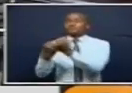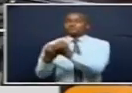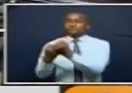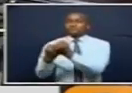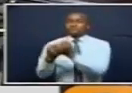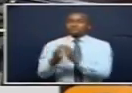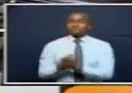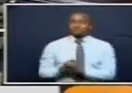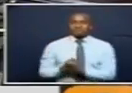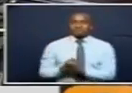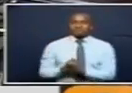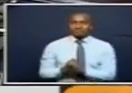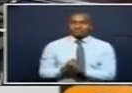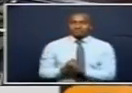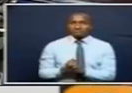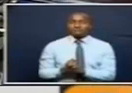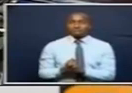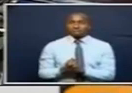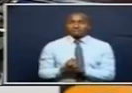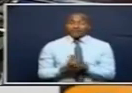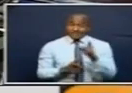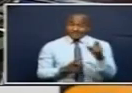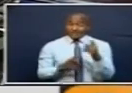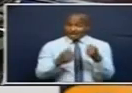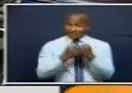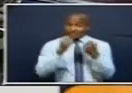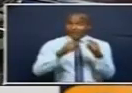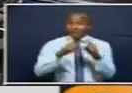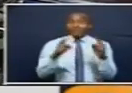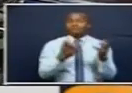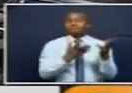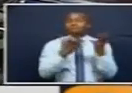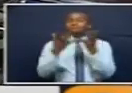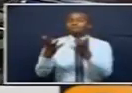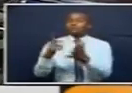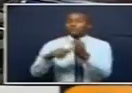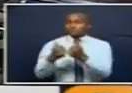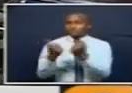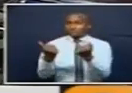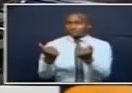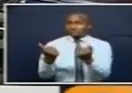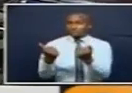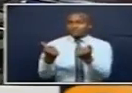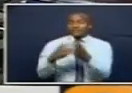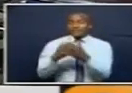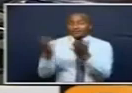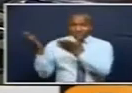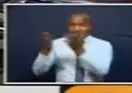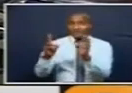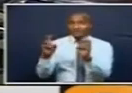He said they will go and engage. That one he passed. But then he brought the issue. Where they have done. The moment you bring issues of